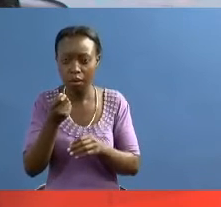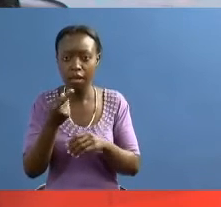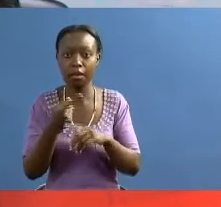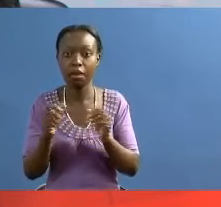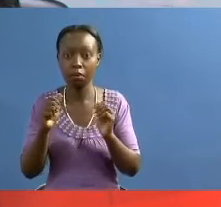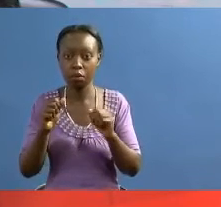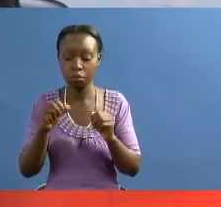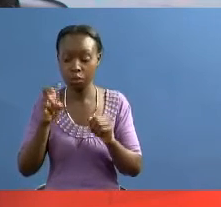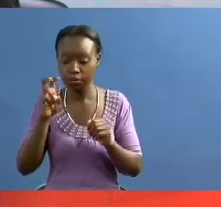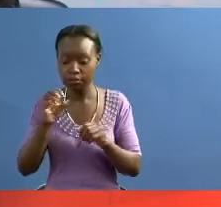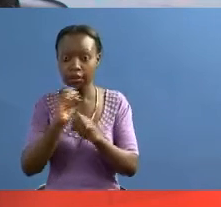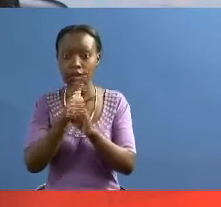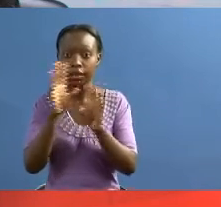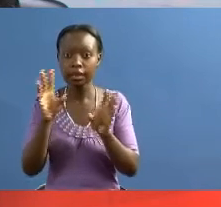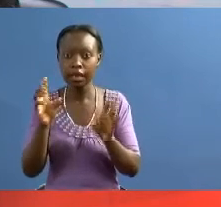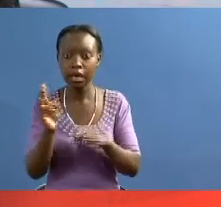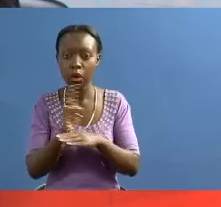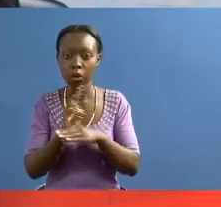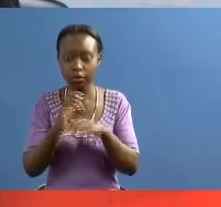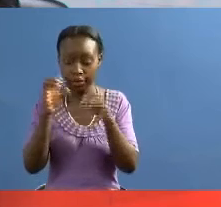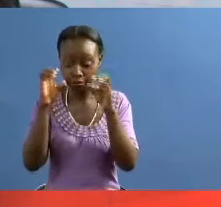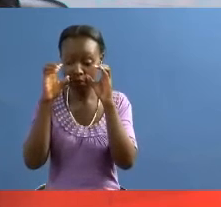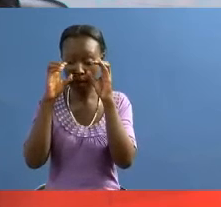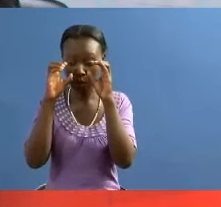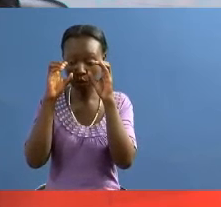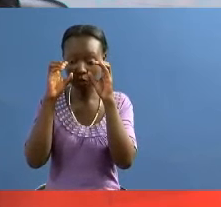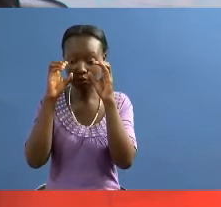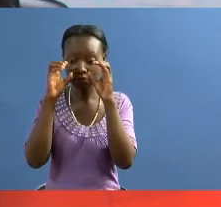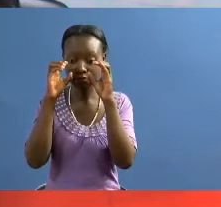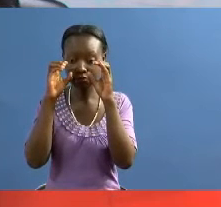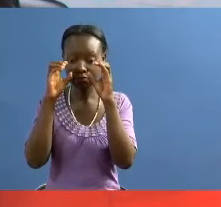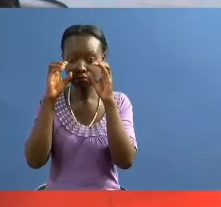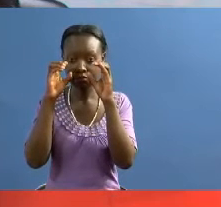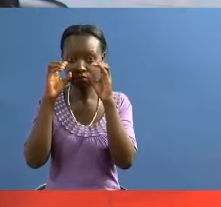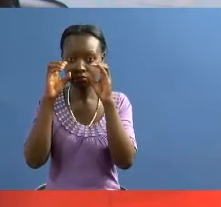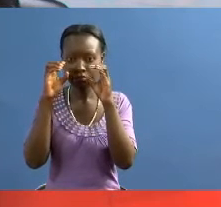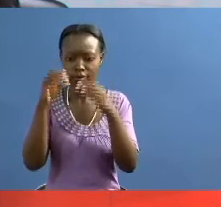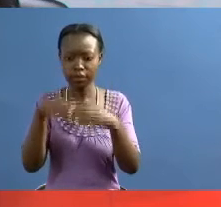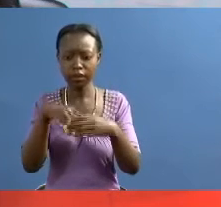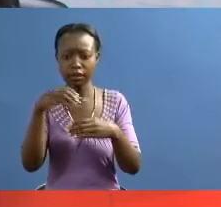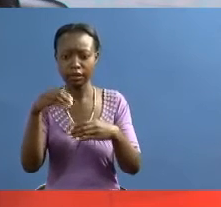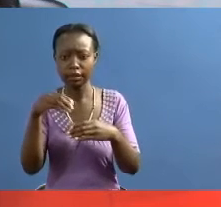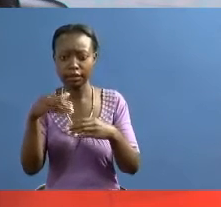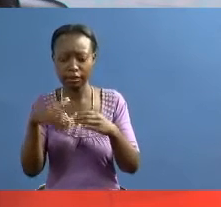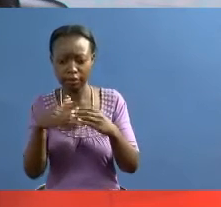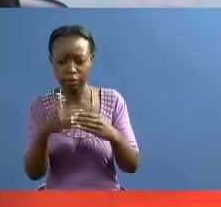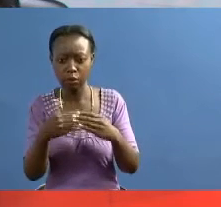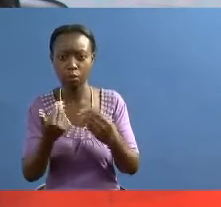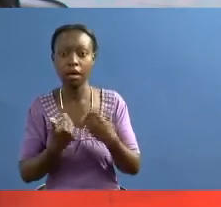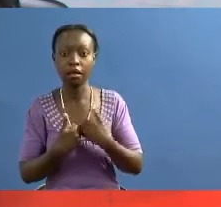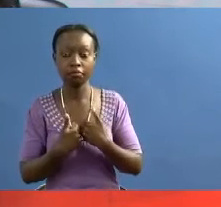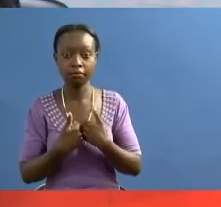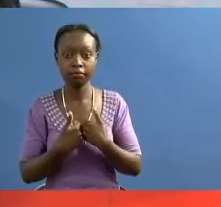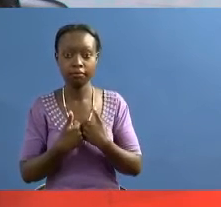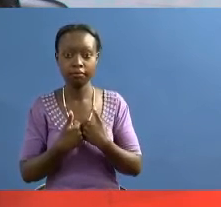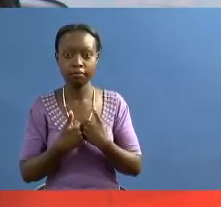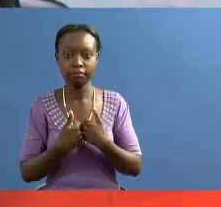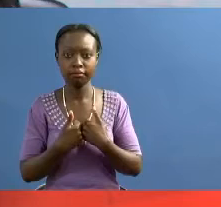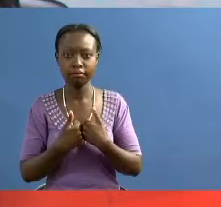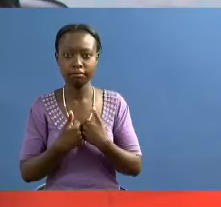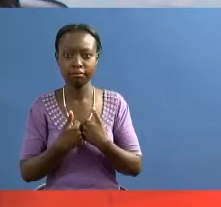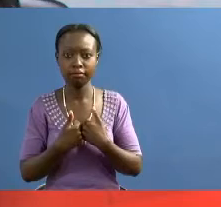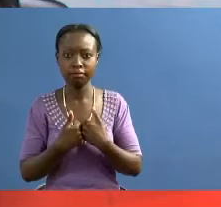you observe the coronavirus under the microscope, outside its envelope, you have what you